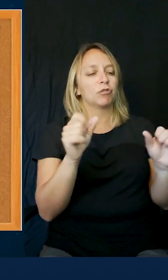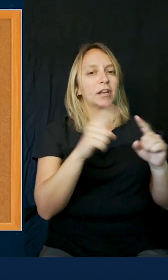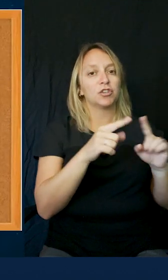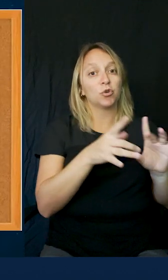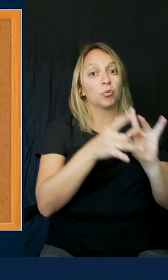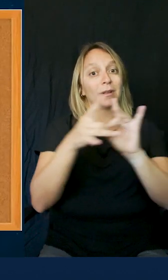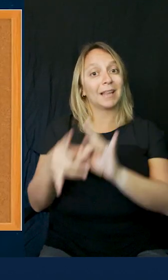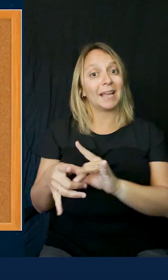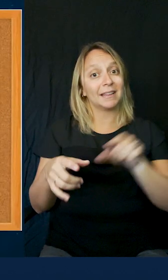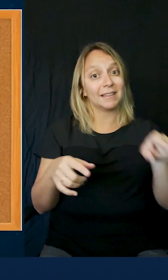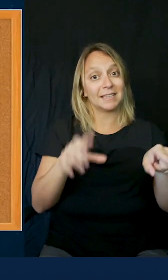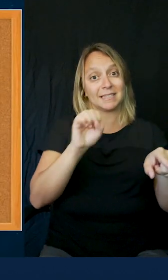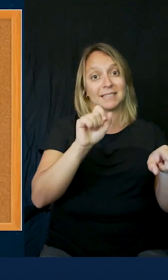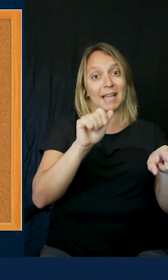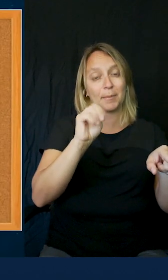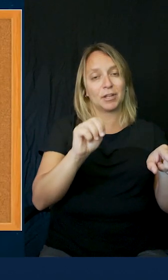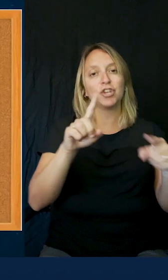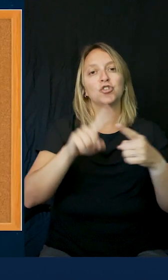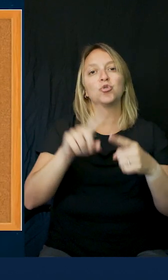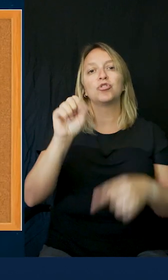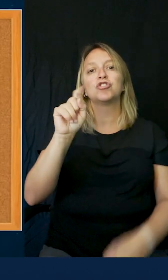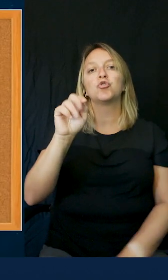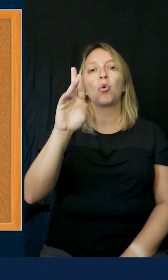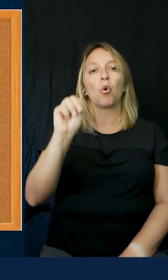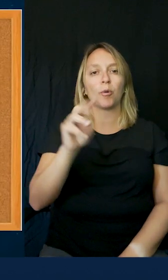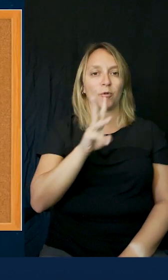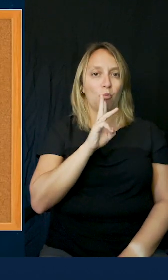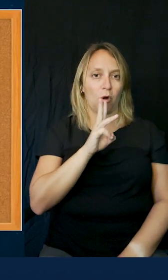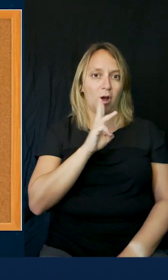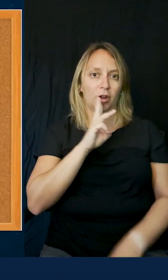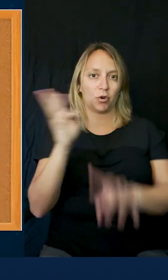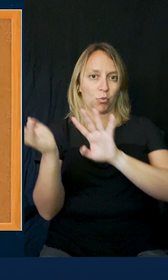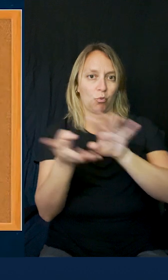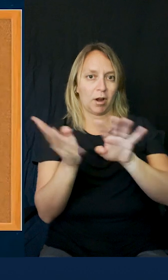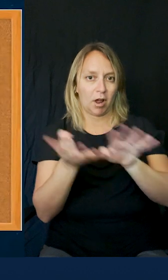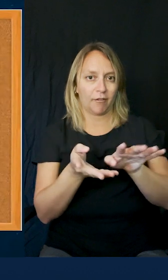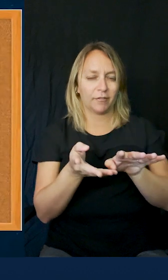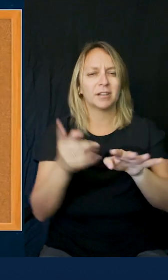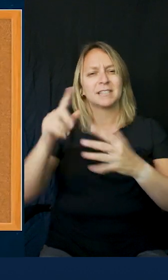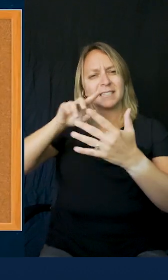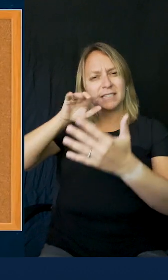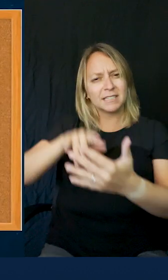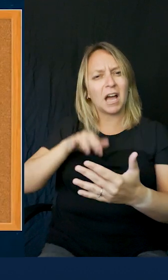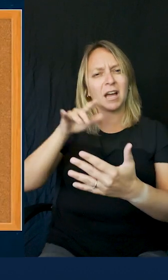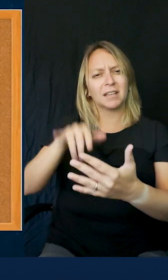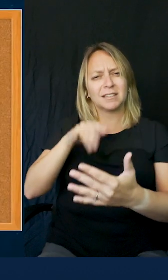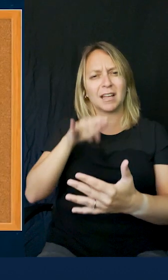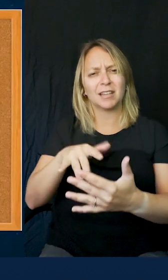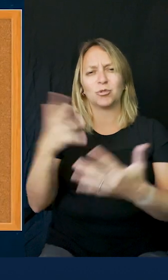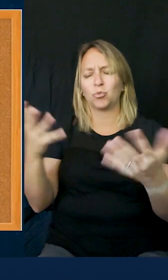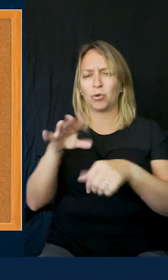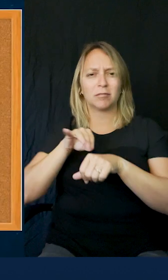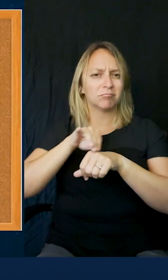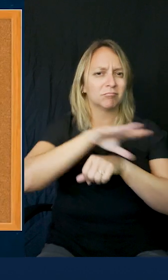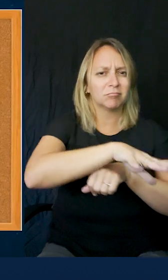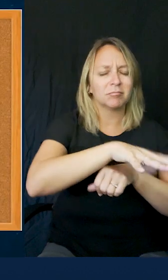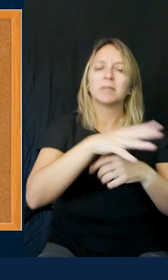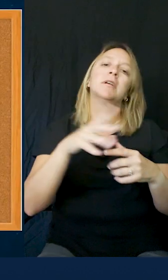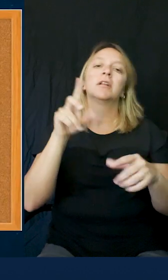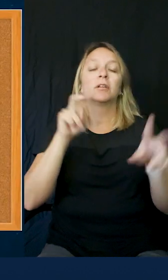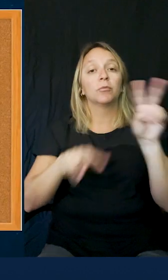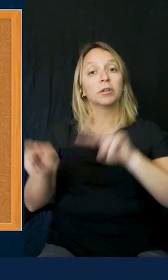events to urban stormwater runoff. This was done over a multi-year study, looking at several different water